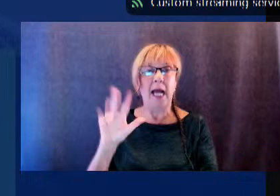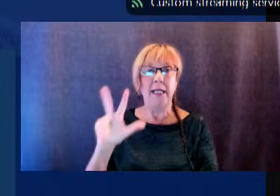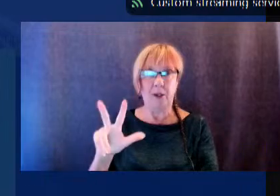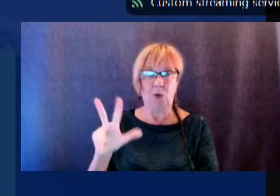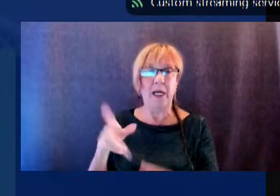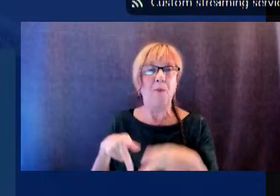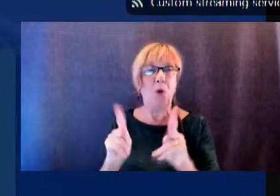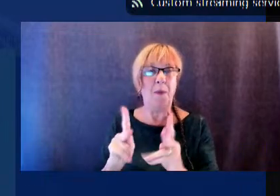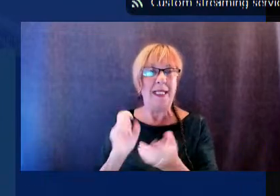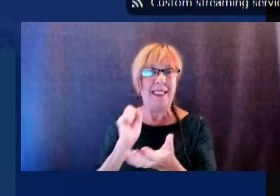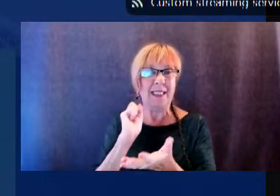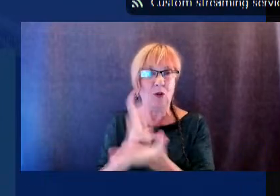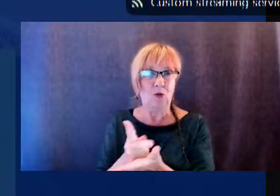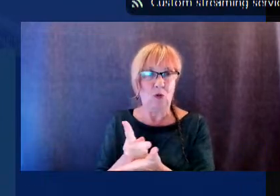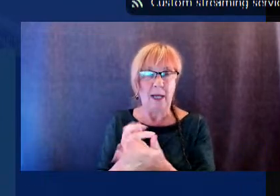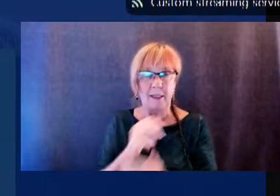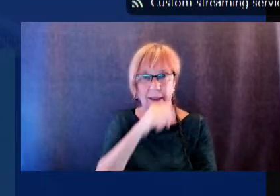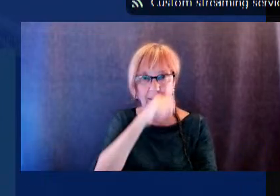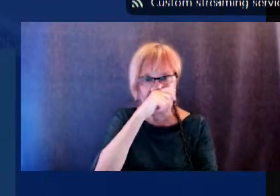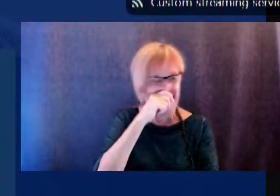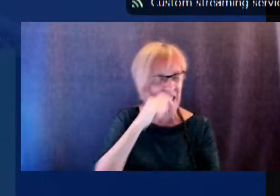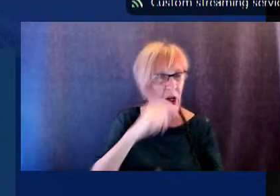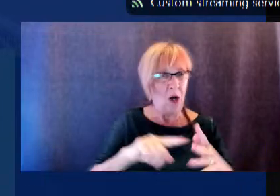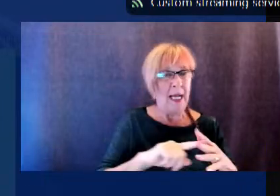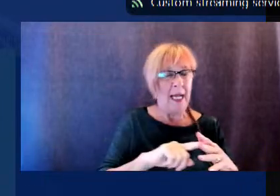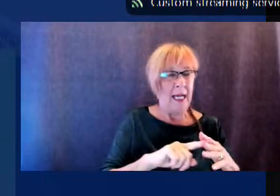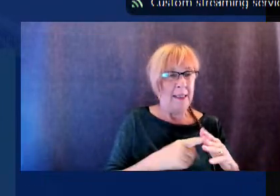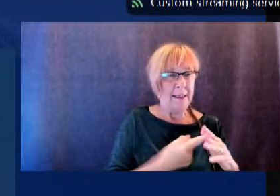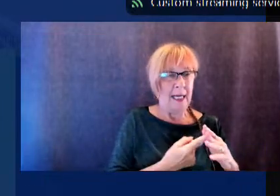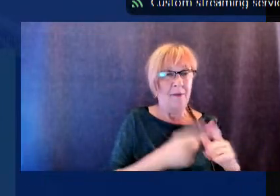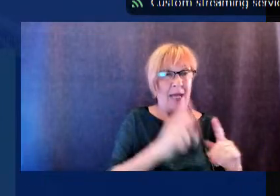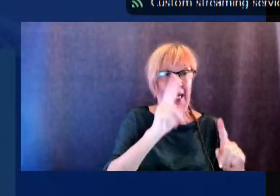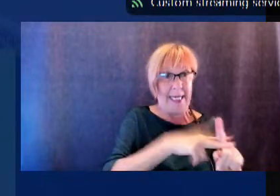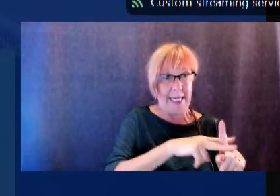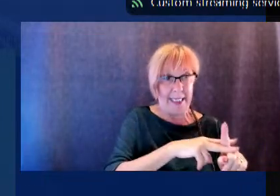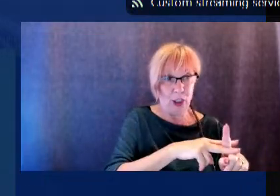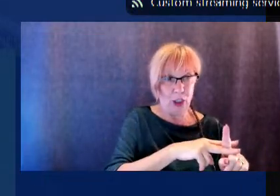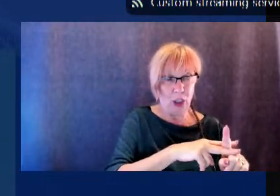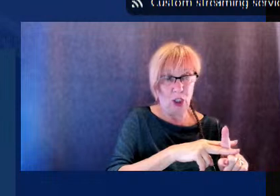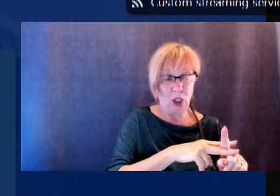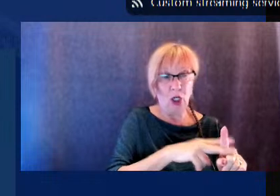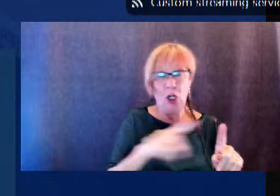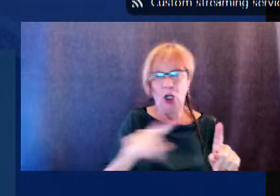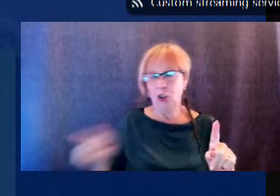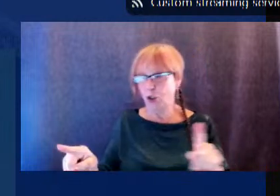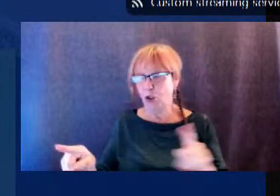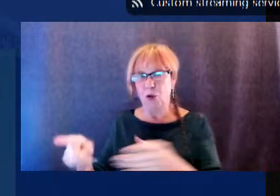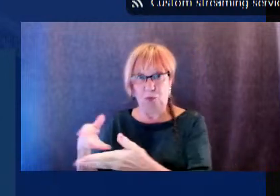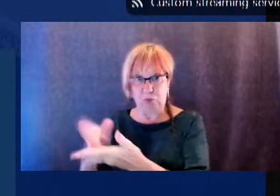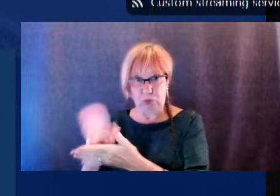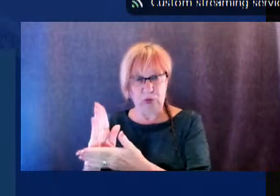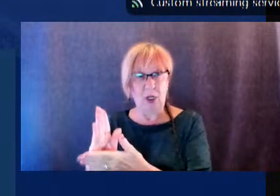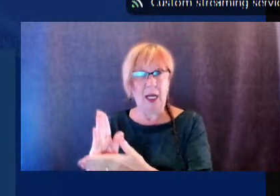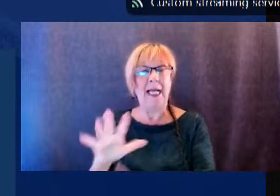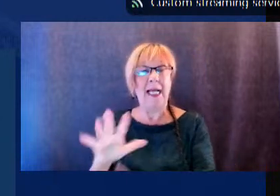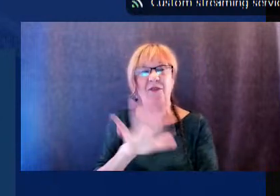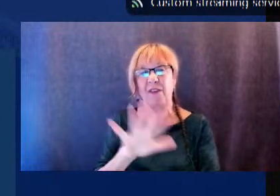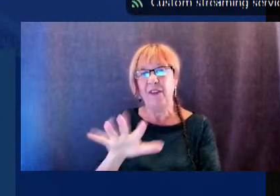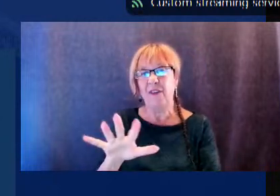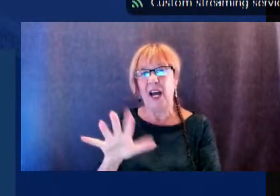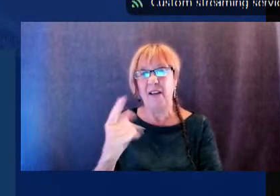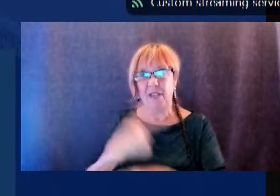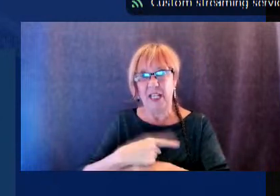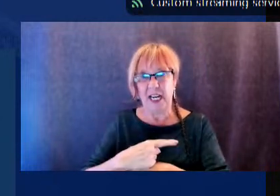time from initial application to permit issuance is 55 days. And I have a slide a little bit later on showing where some of